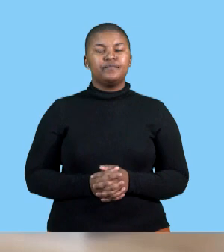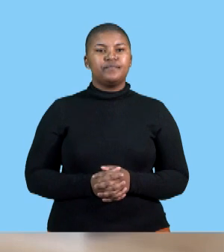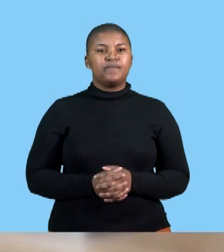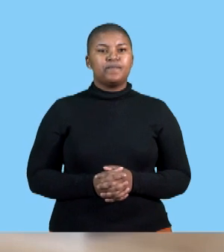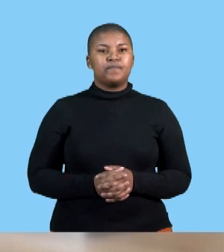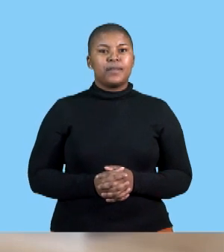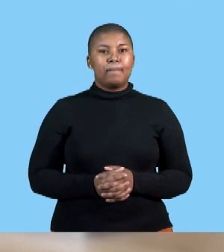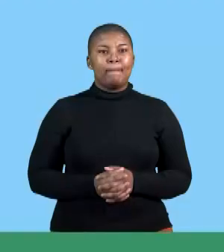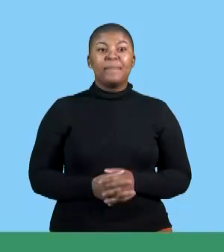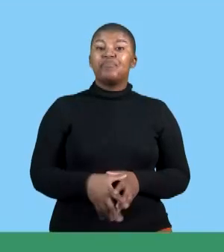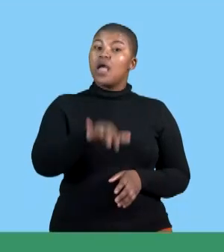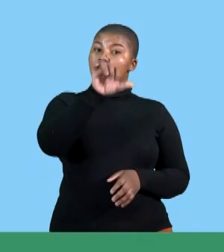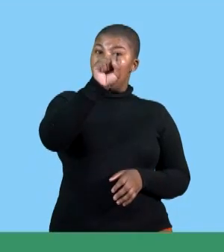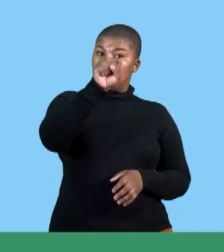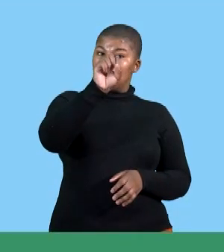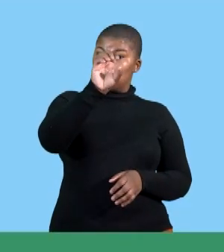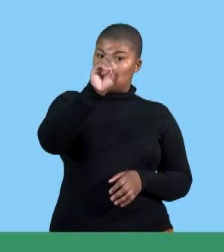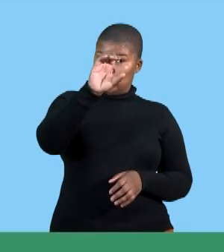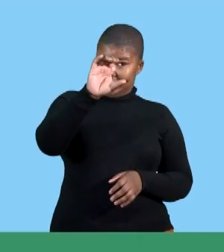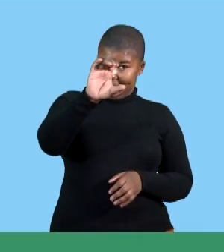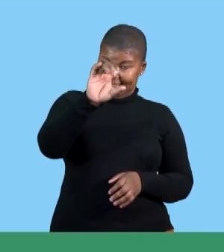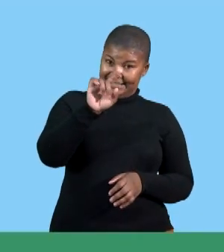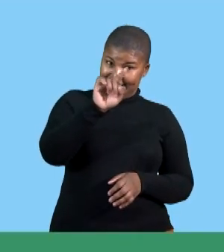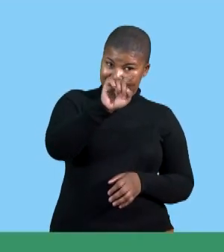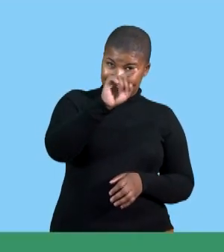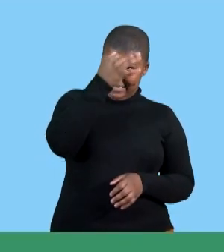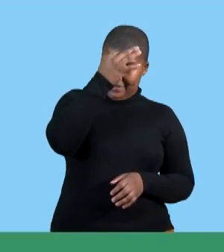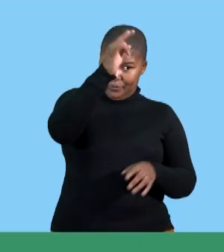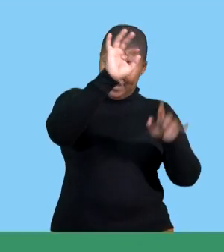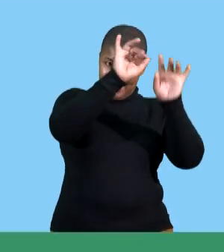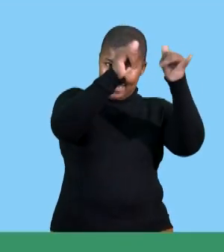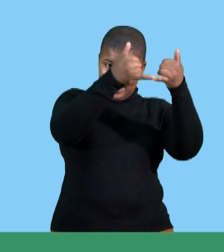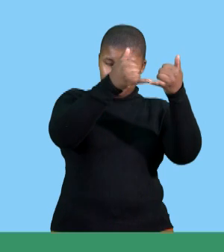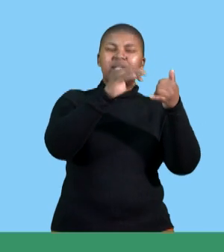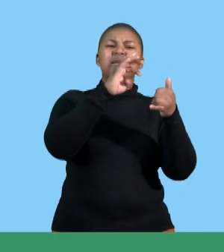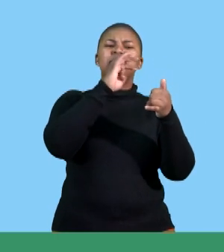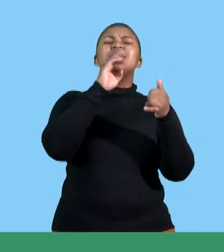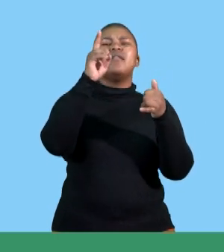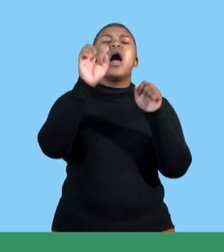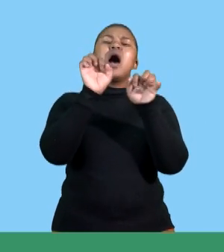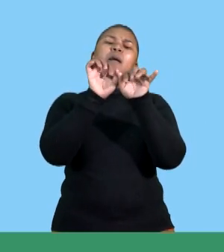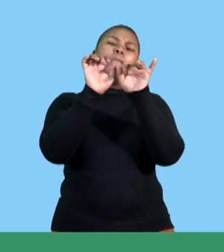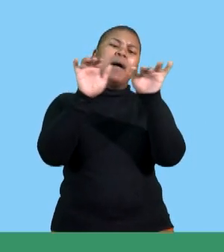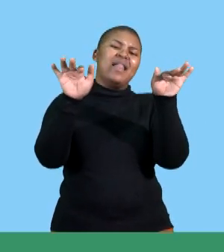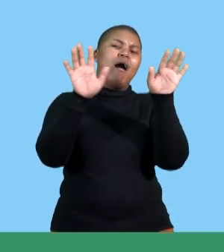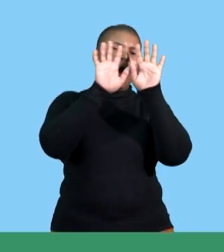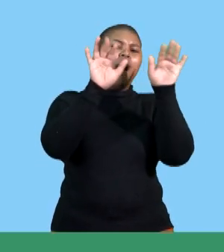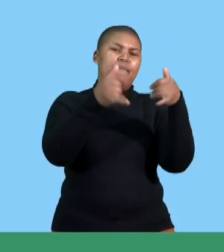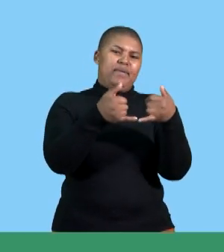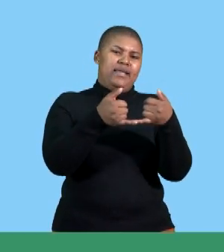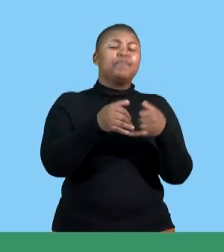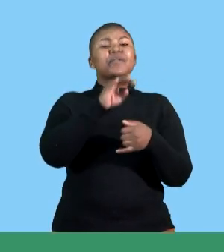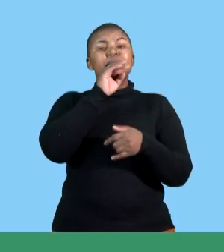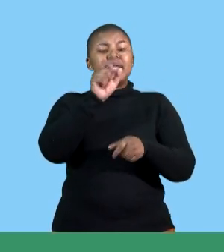SOC is listed as a public company, meaning it can offer shares to the general public. So